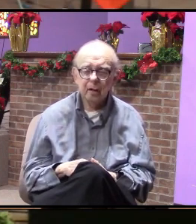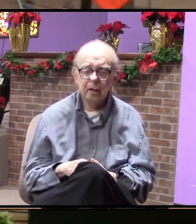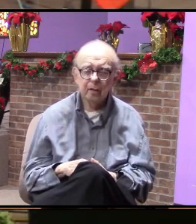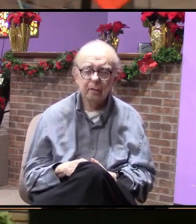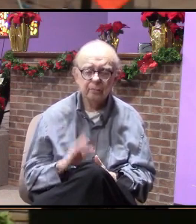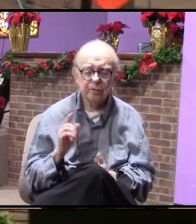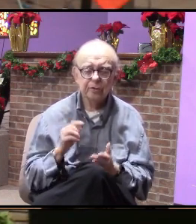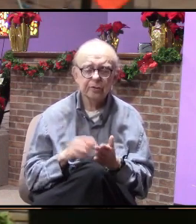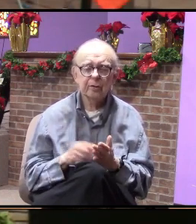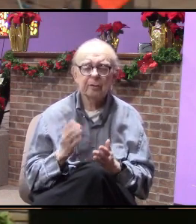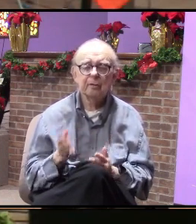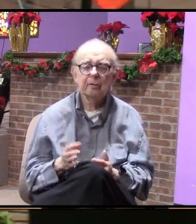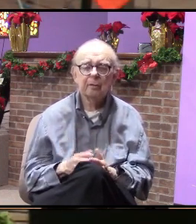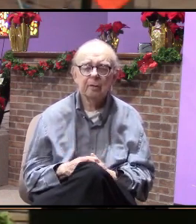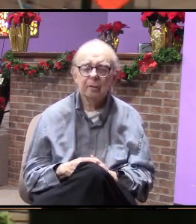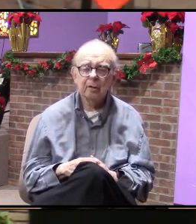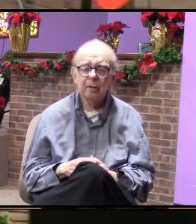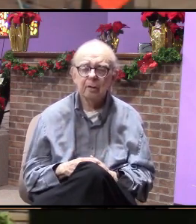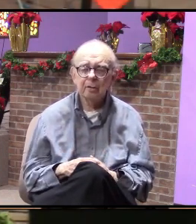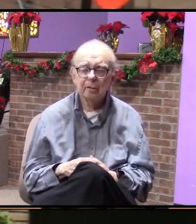Let me show you.